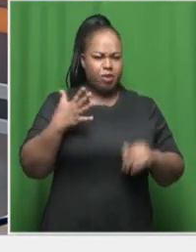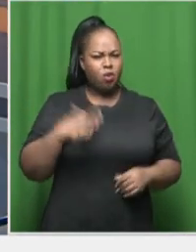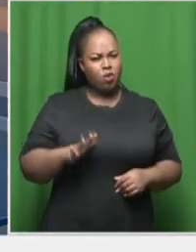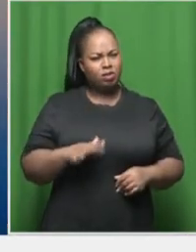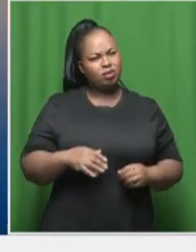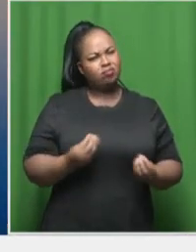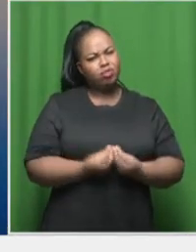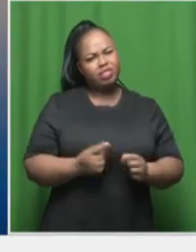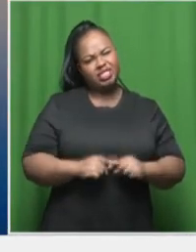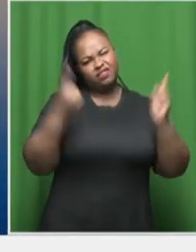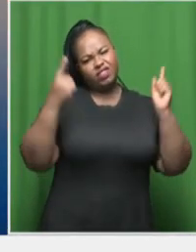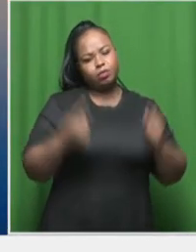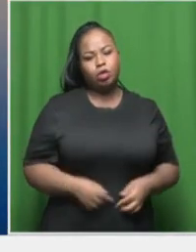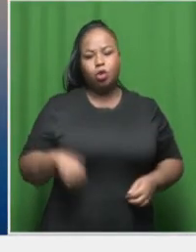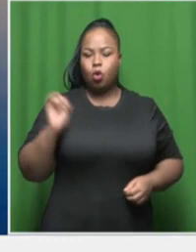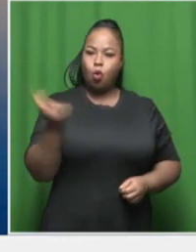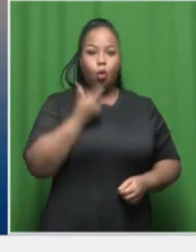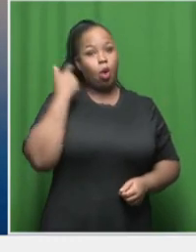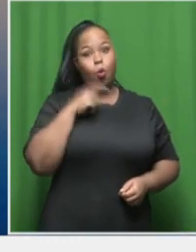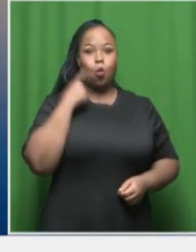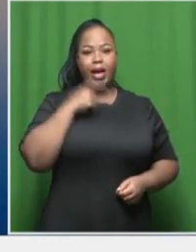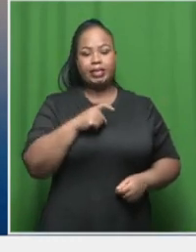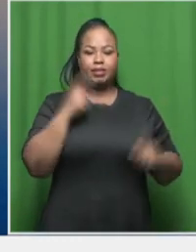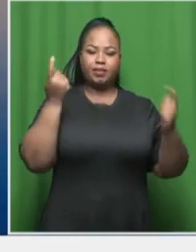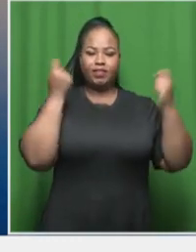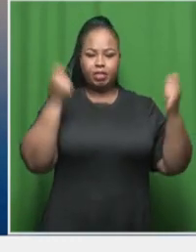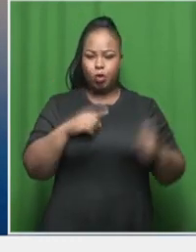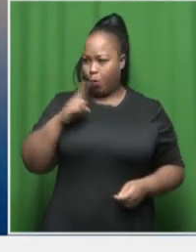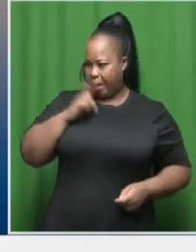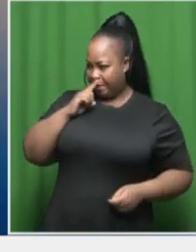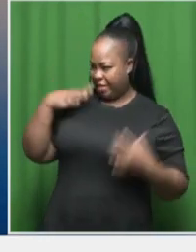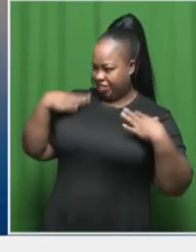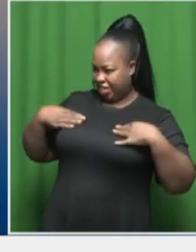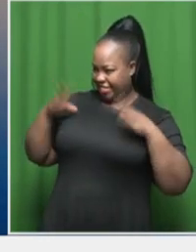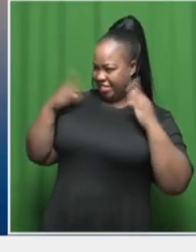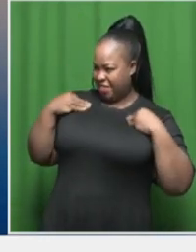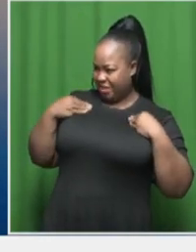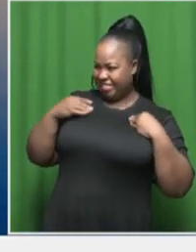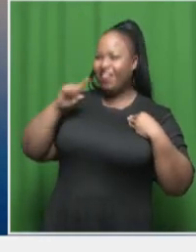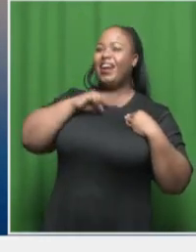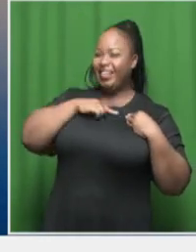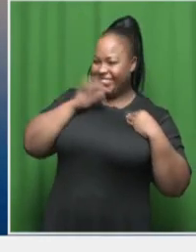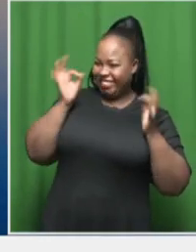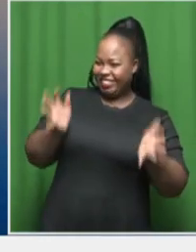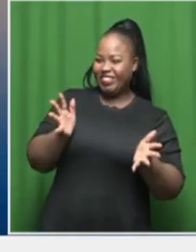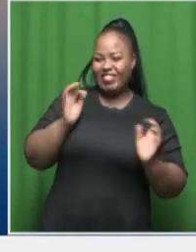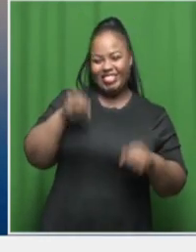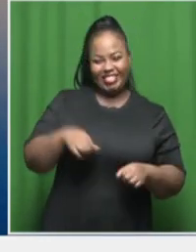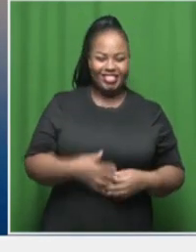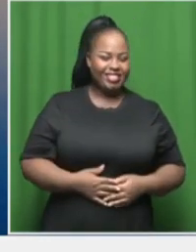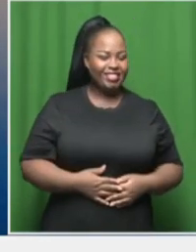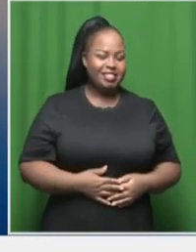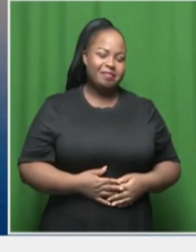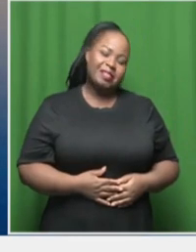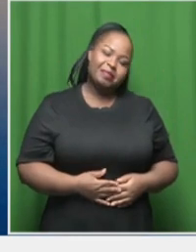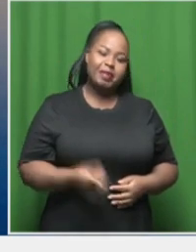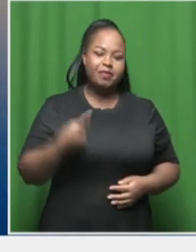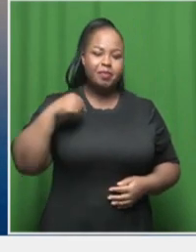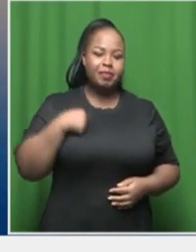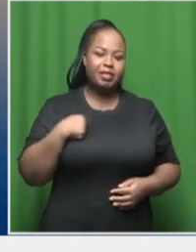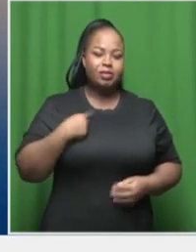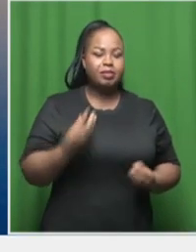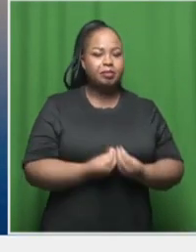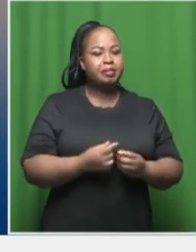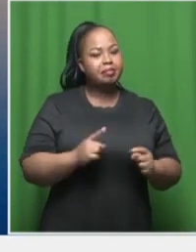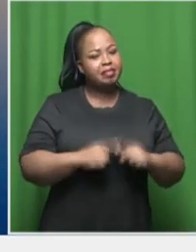your typical all-white events that have been happening. Is that happening why you're wearing a pink shirt? I'm wearing a pink shirt as a represent. But for me, it was